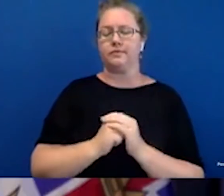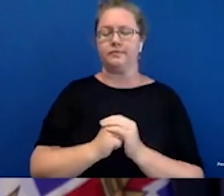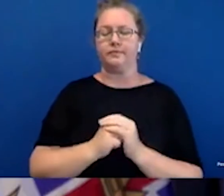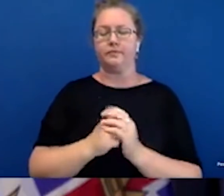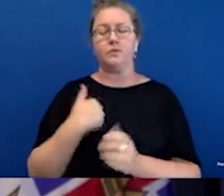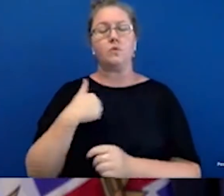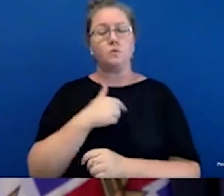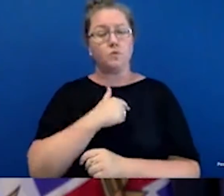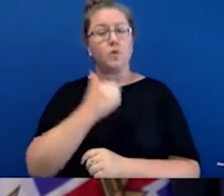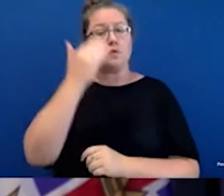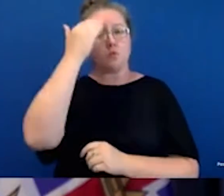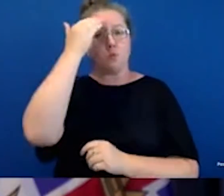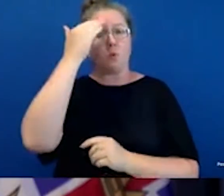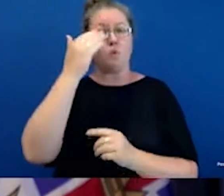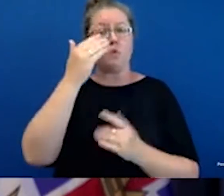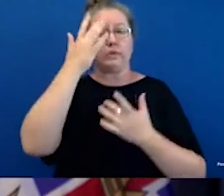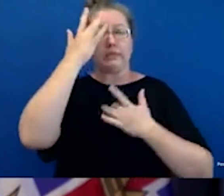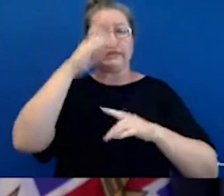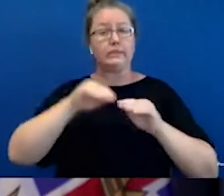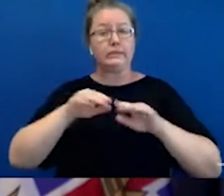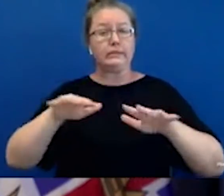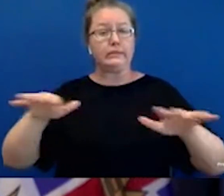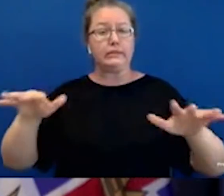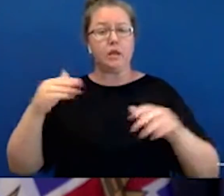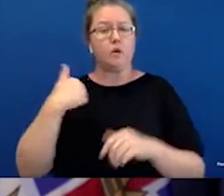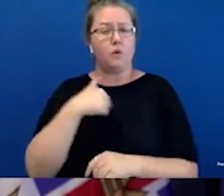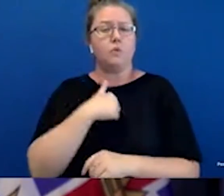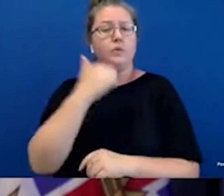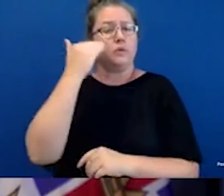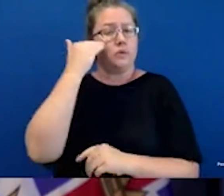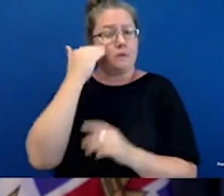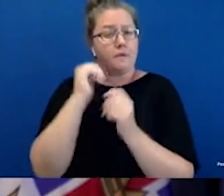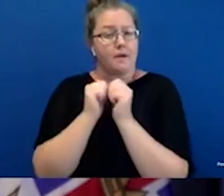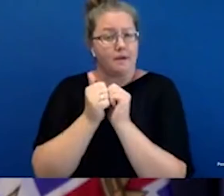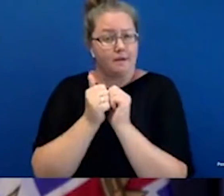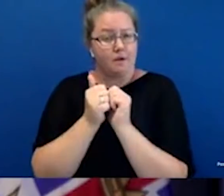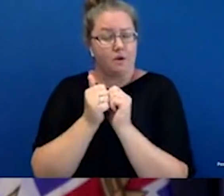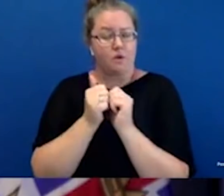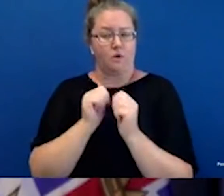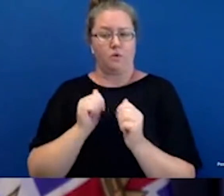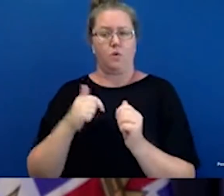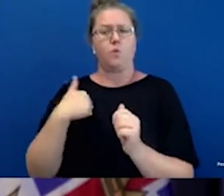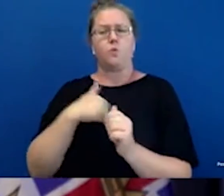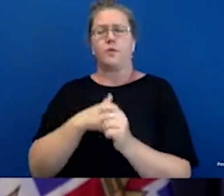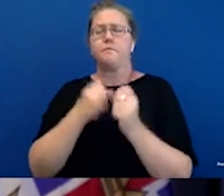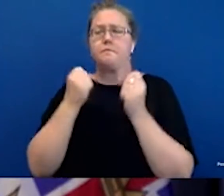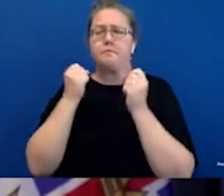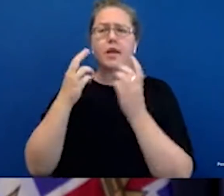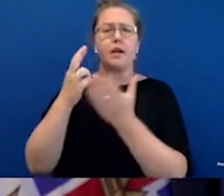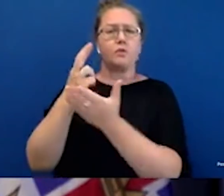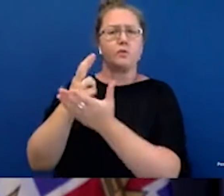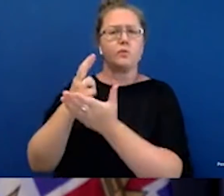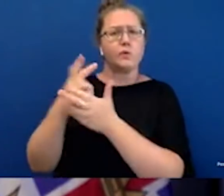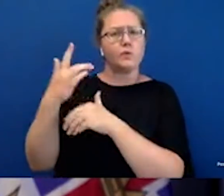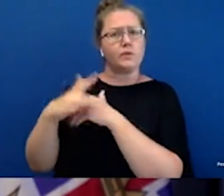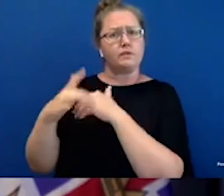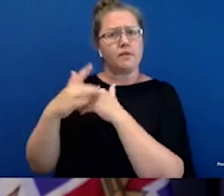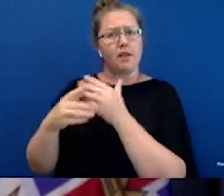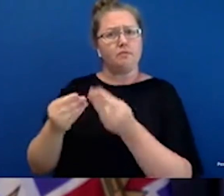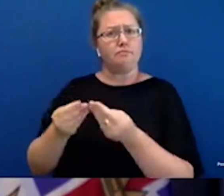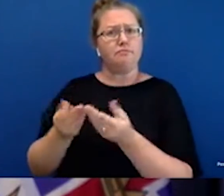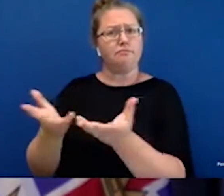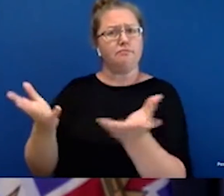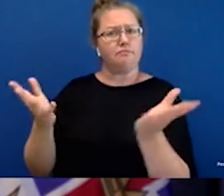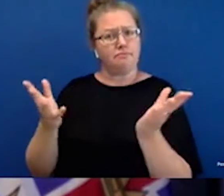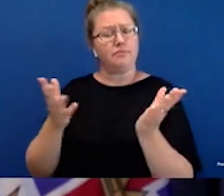of transmission, the actions we can take to protect ourselves. And there are many, many resources that are available to guide people's actions,